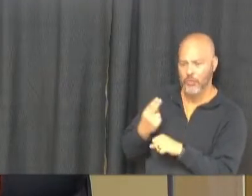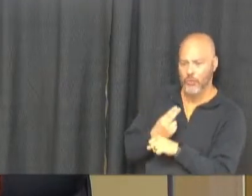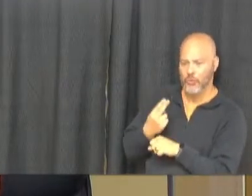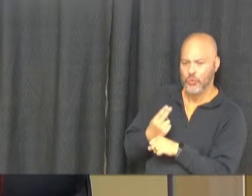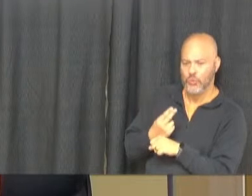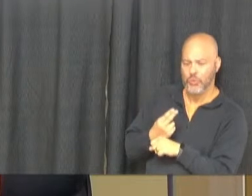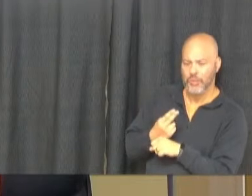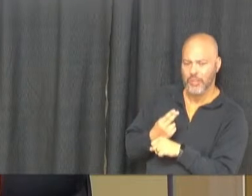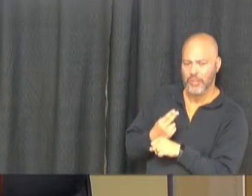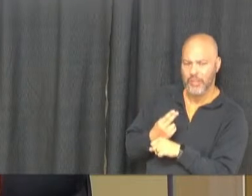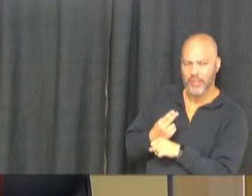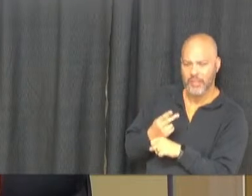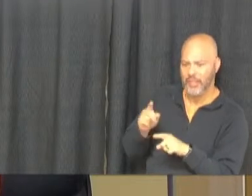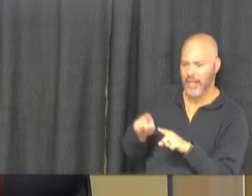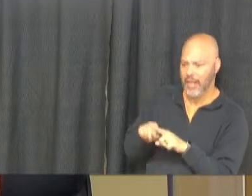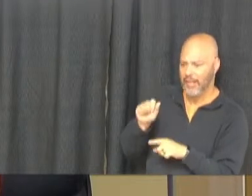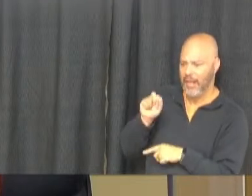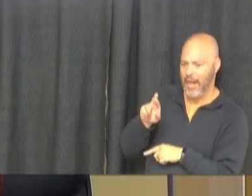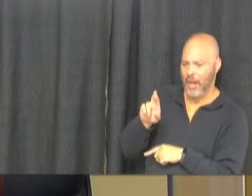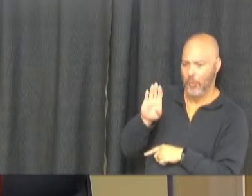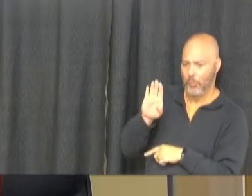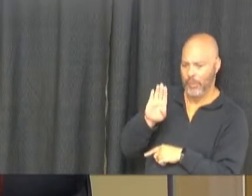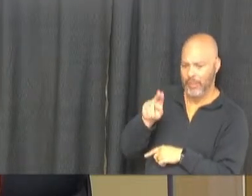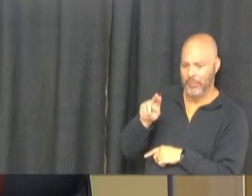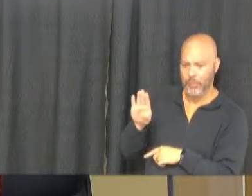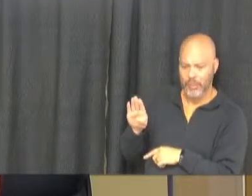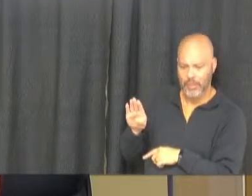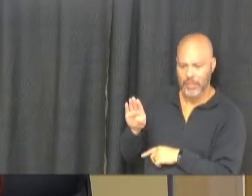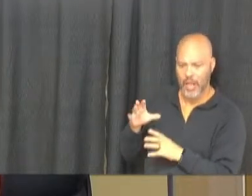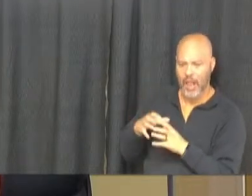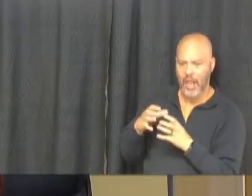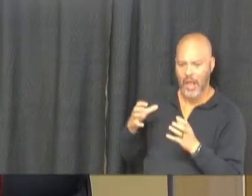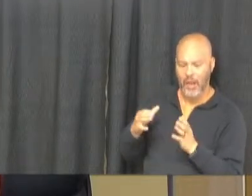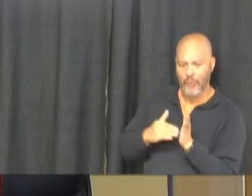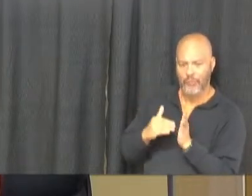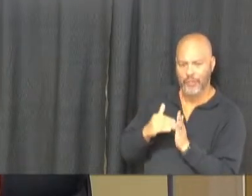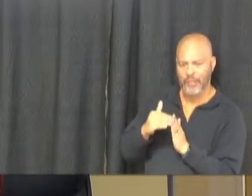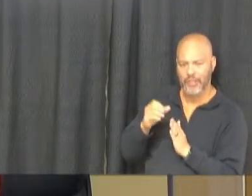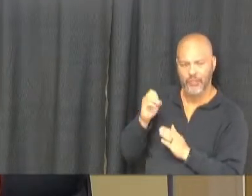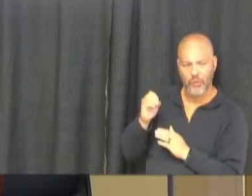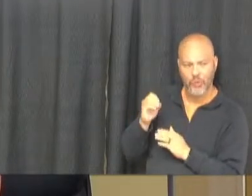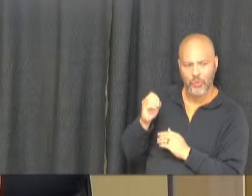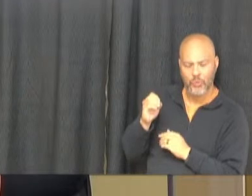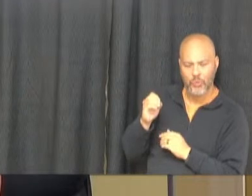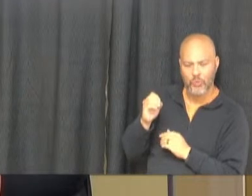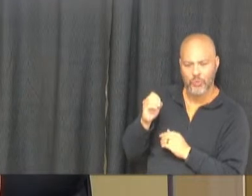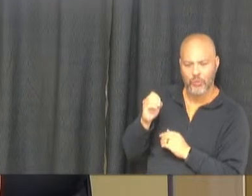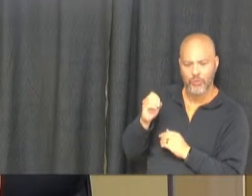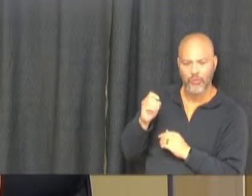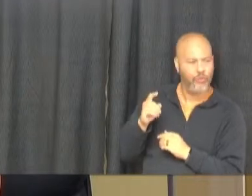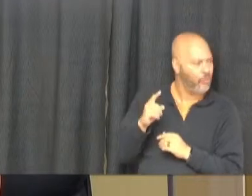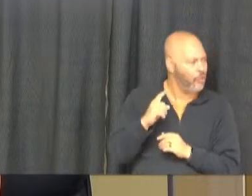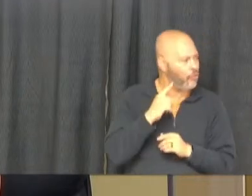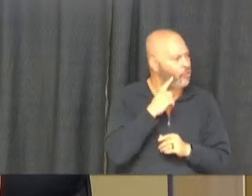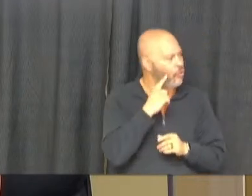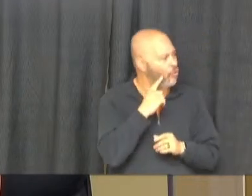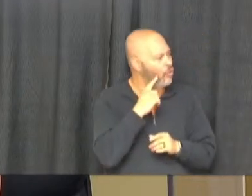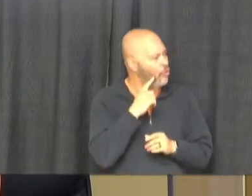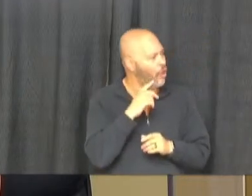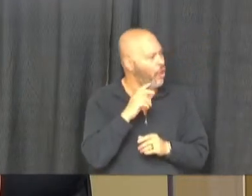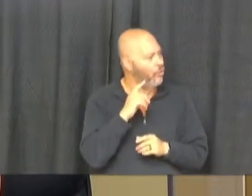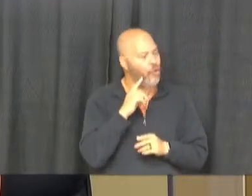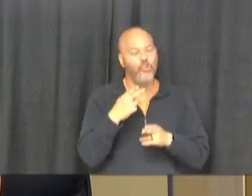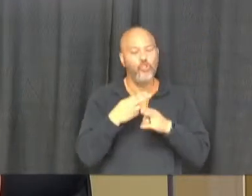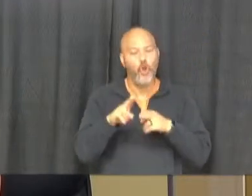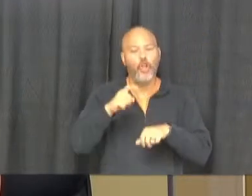as Airbnbs. So I found that Or short-term rentals, I'm sorry.